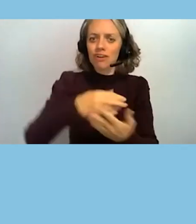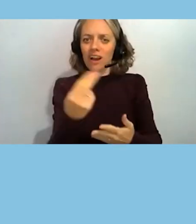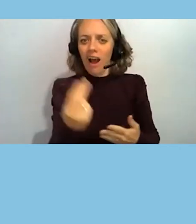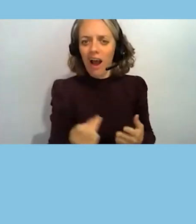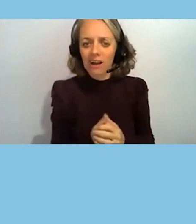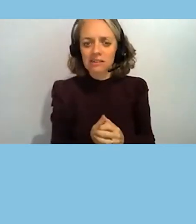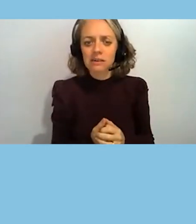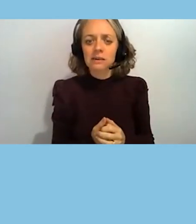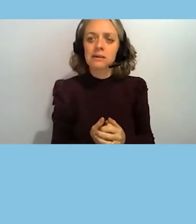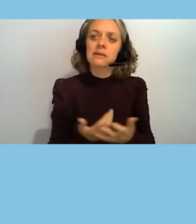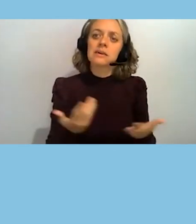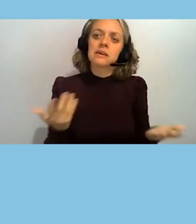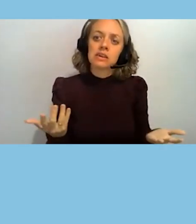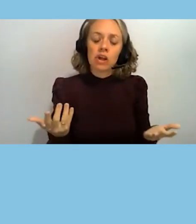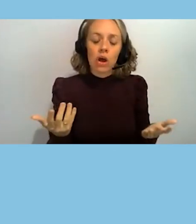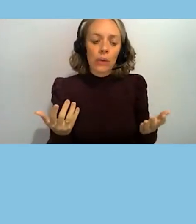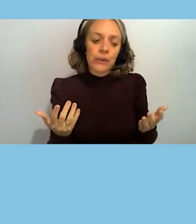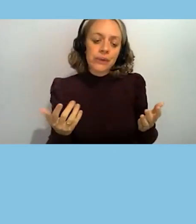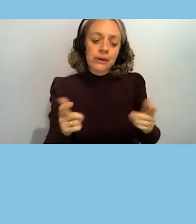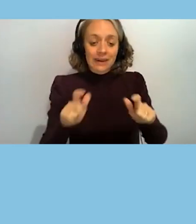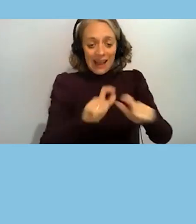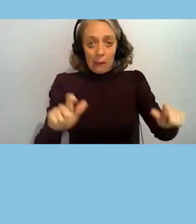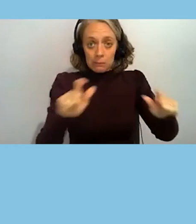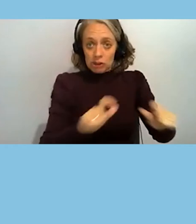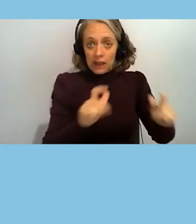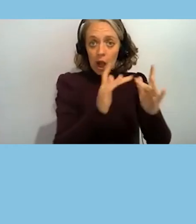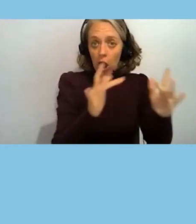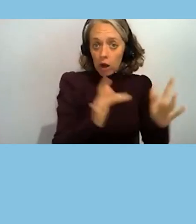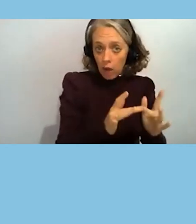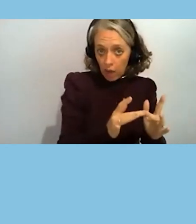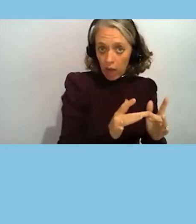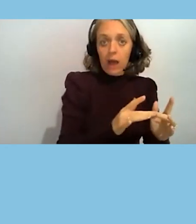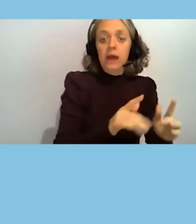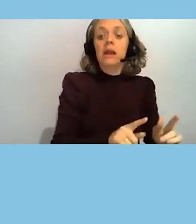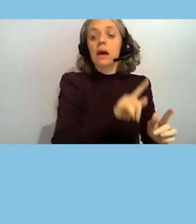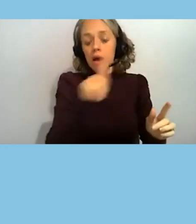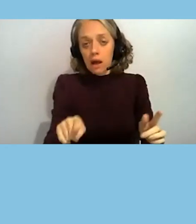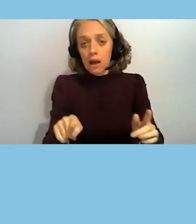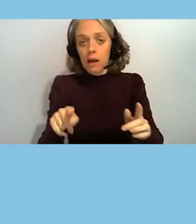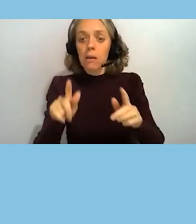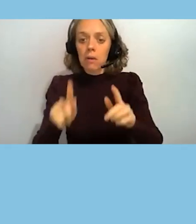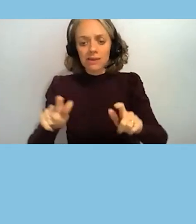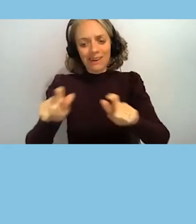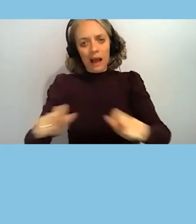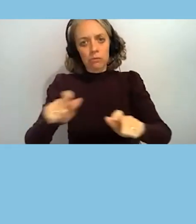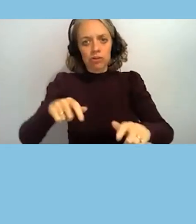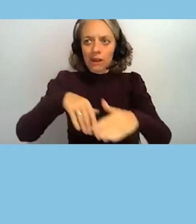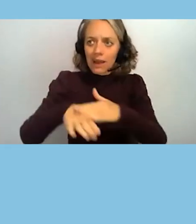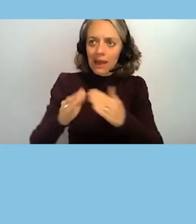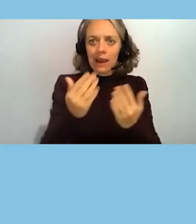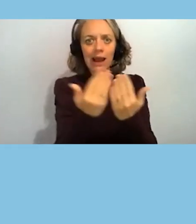really, there's the question of captioning material online, but there's also the question of captioning in the museum or in the